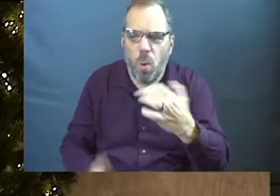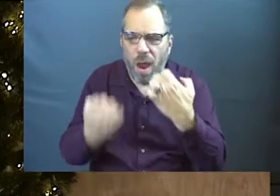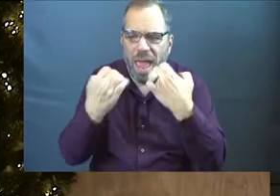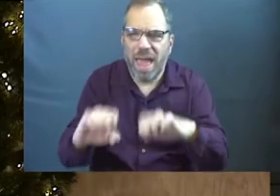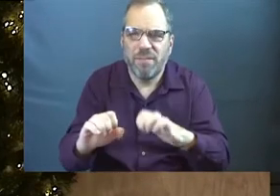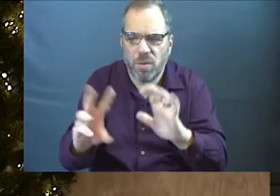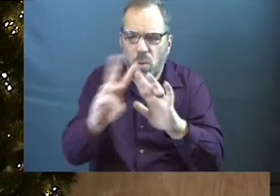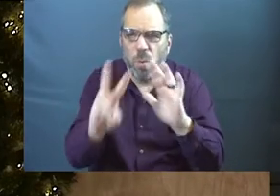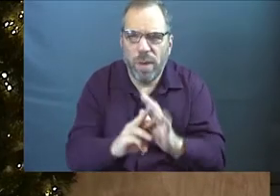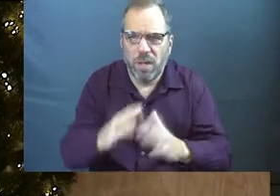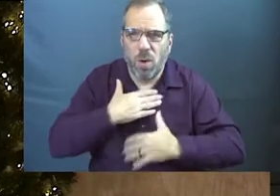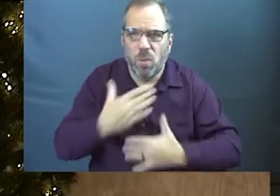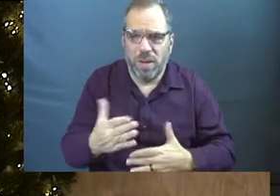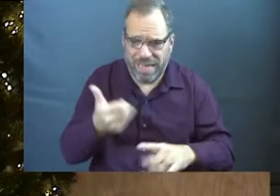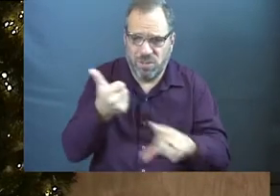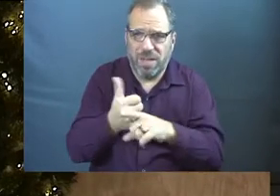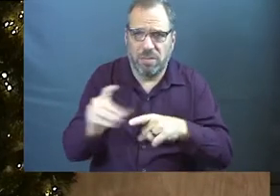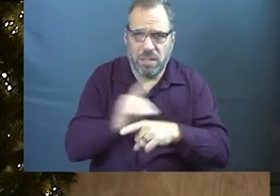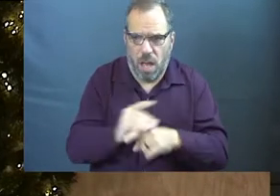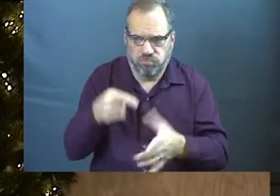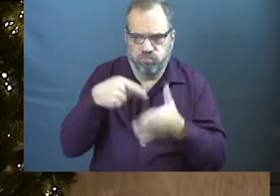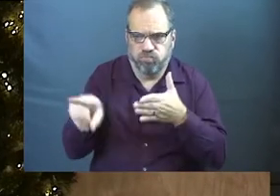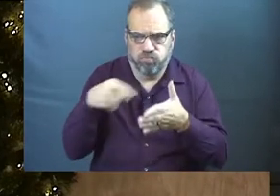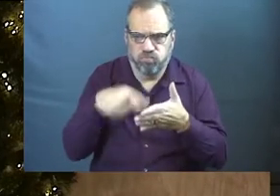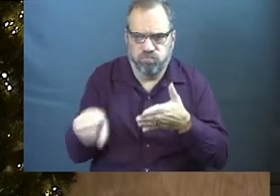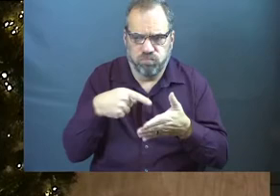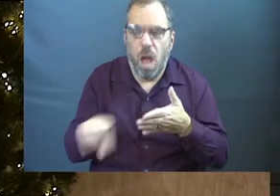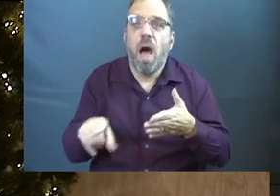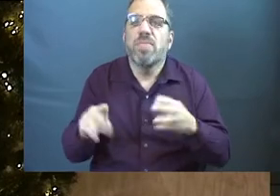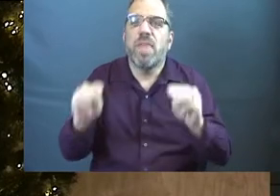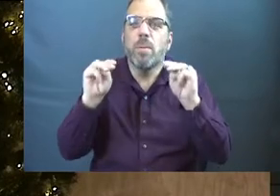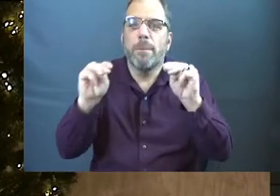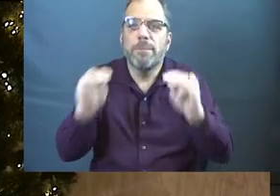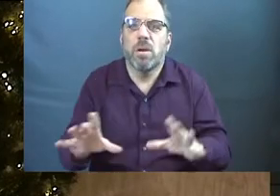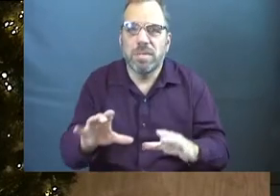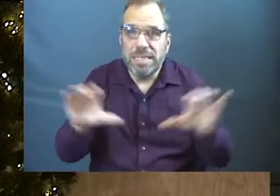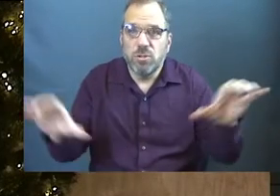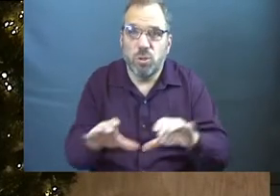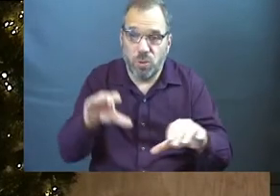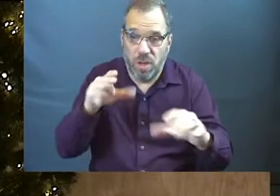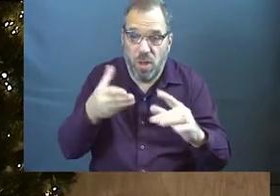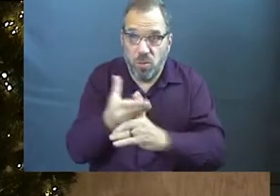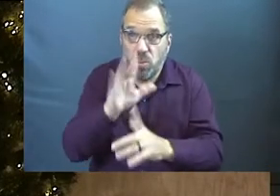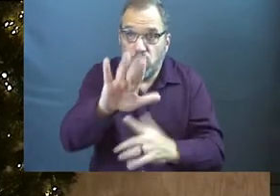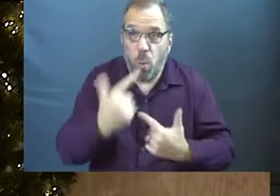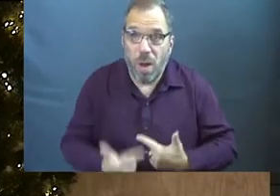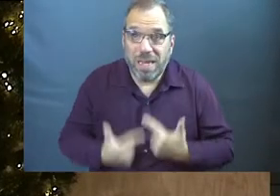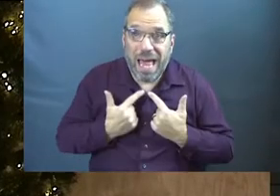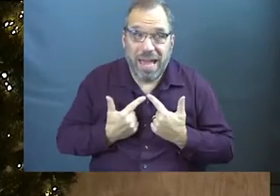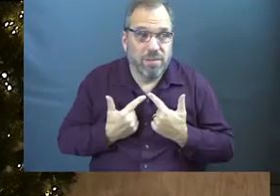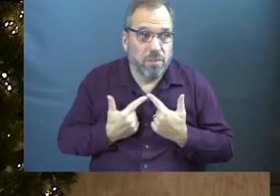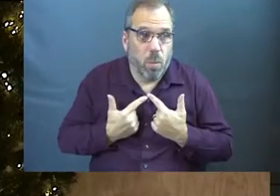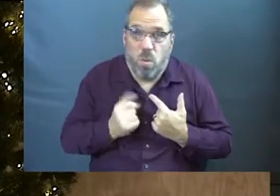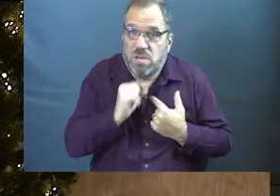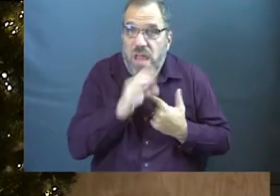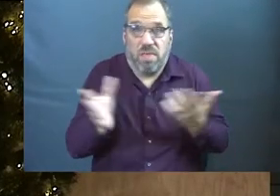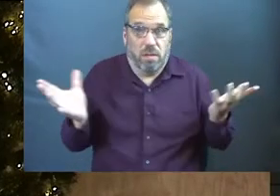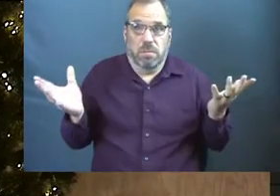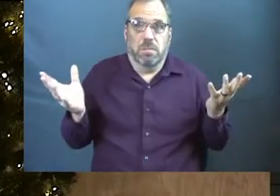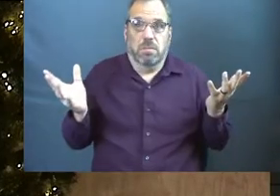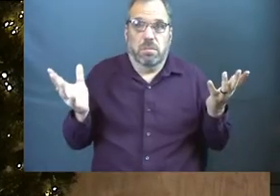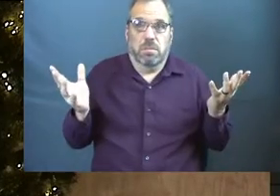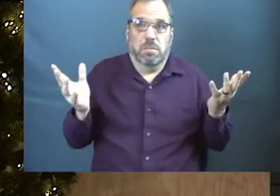effort and will and self-discipline. They're a miracle that God is going to do in your life or not at all.